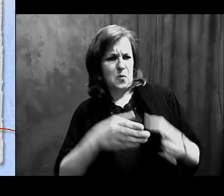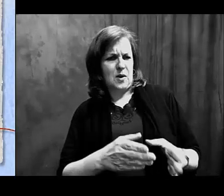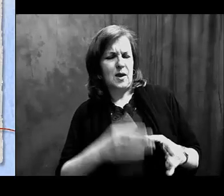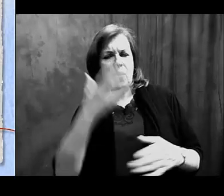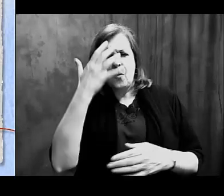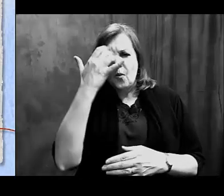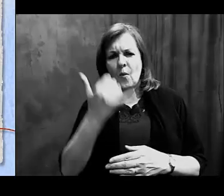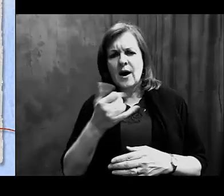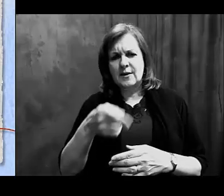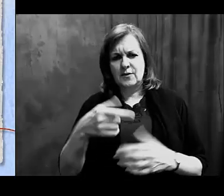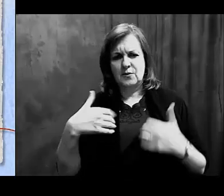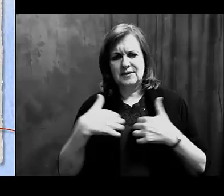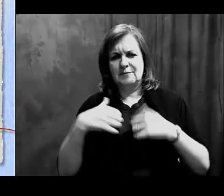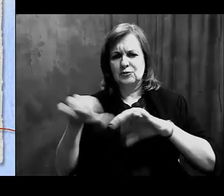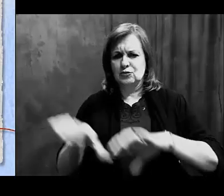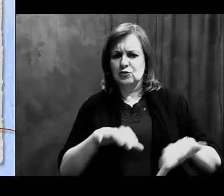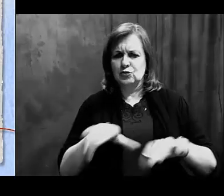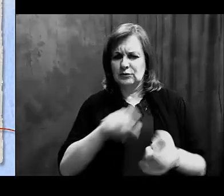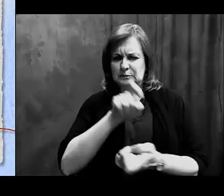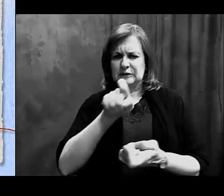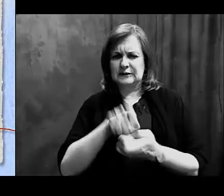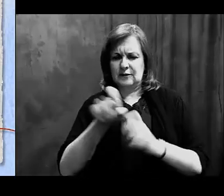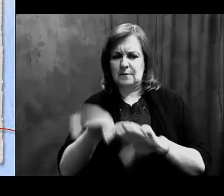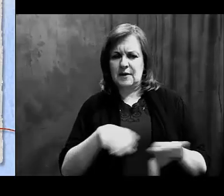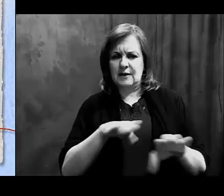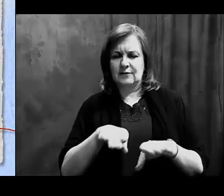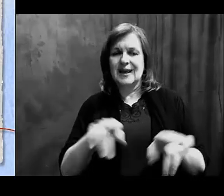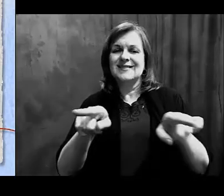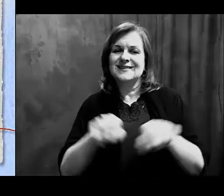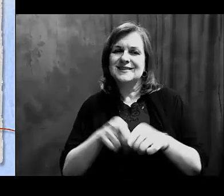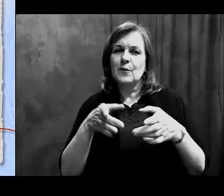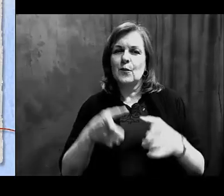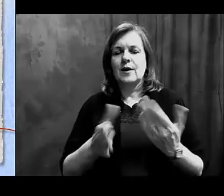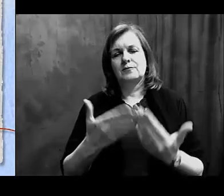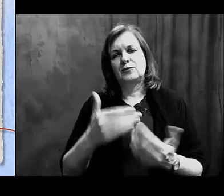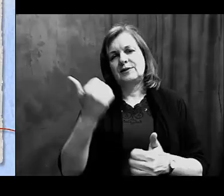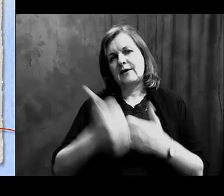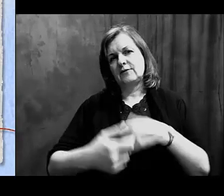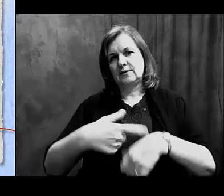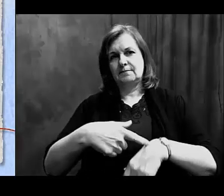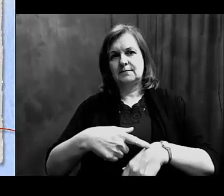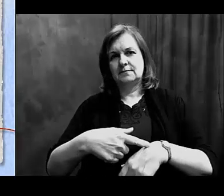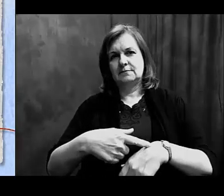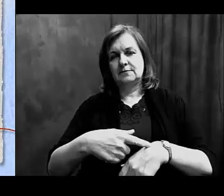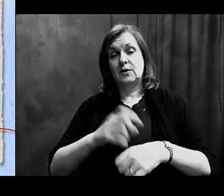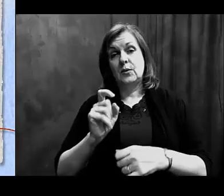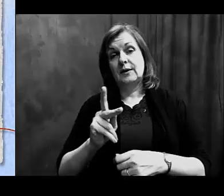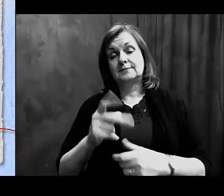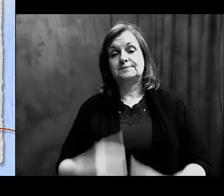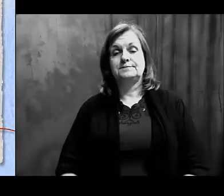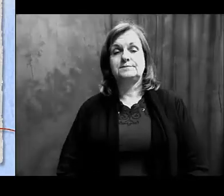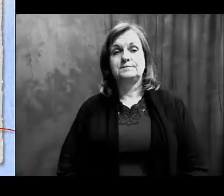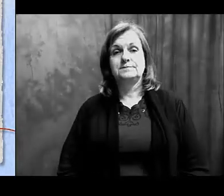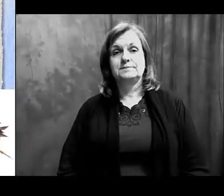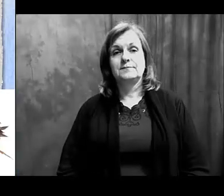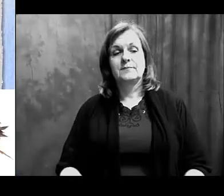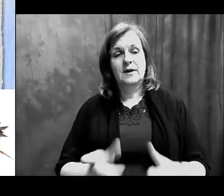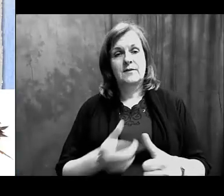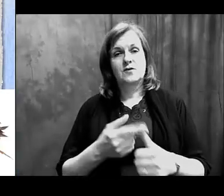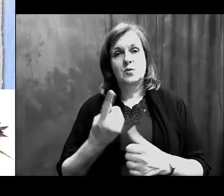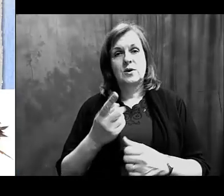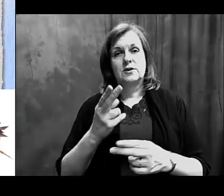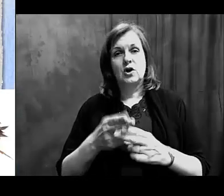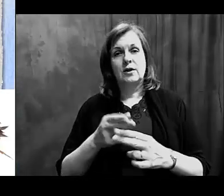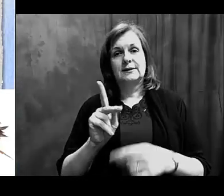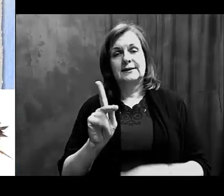do particular things the same way almost every time? Okay, so the first